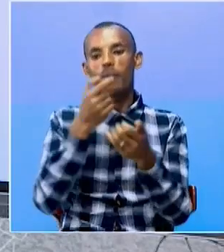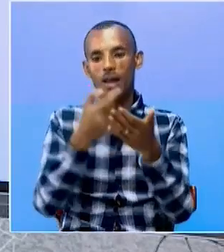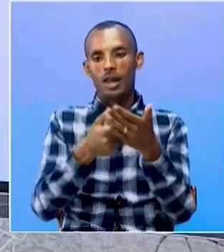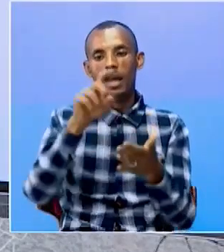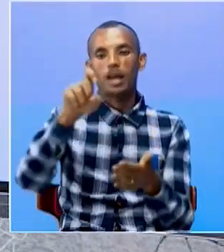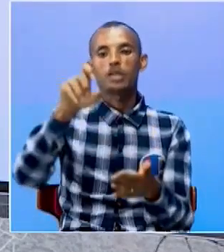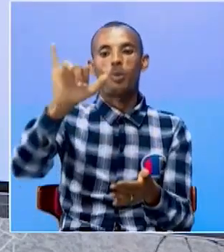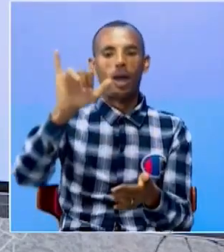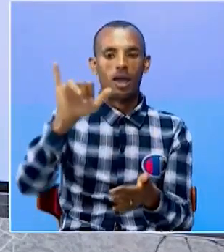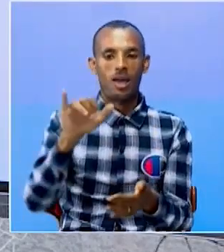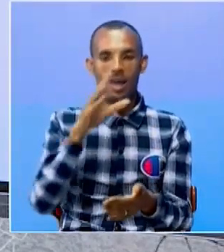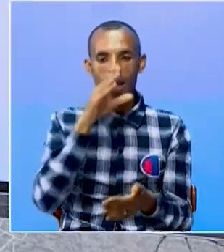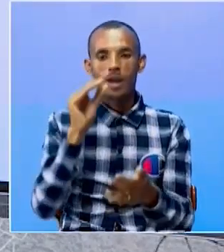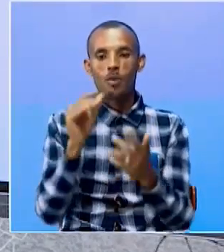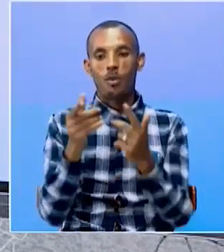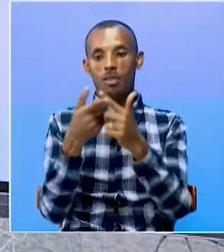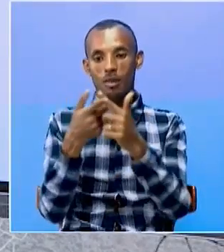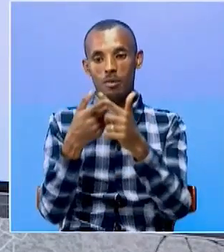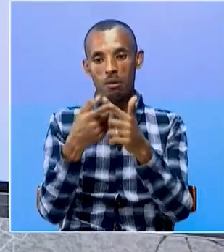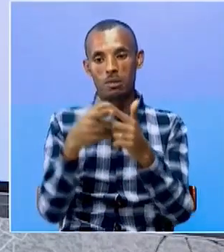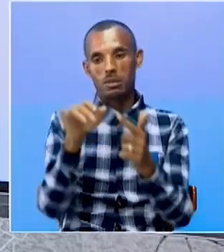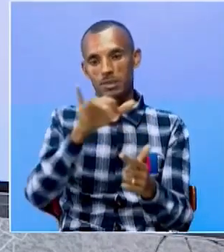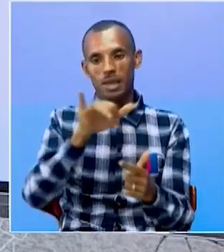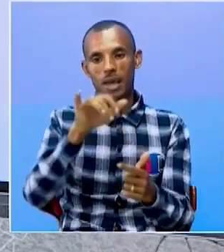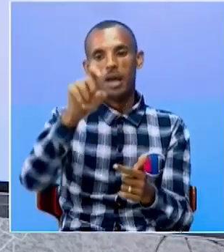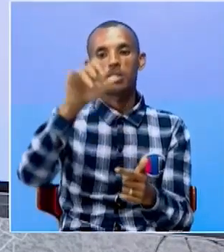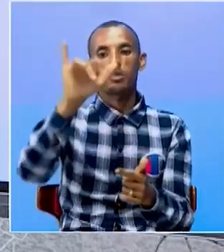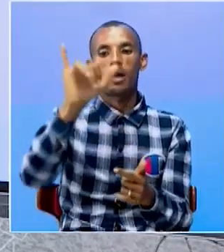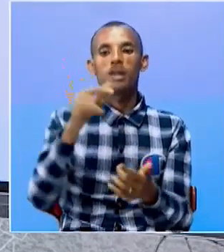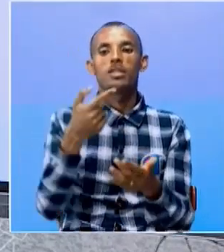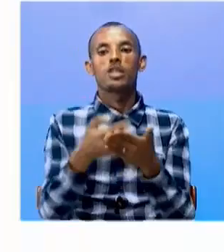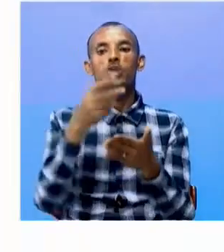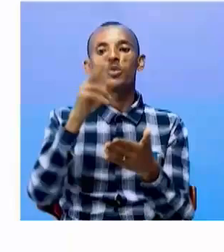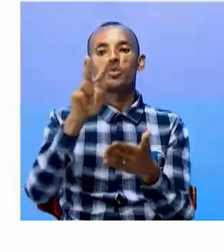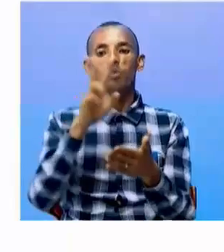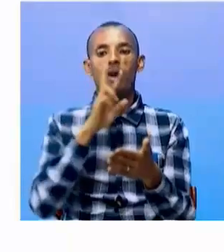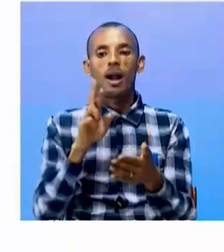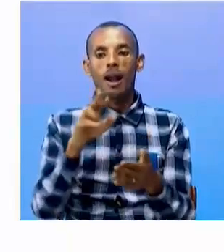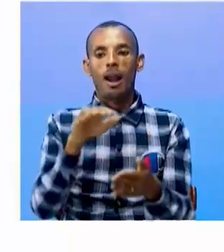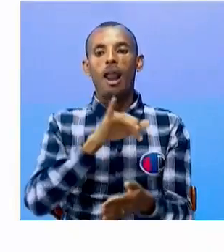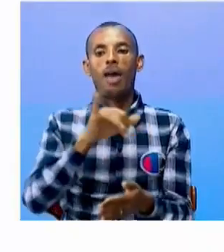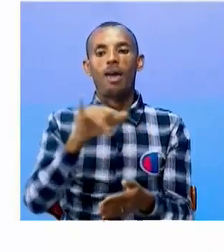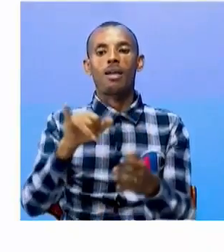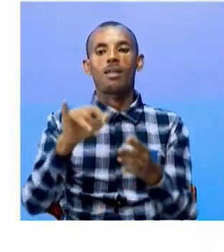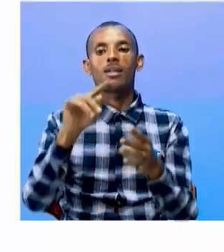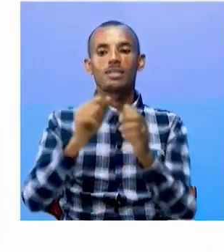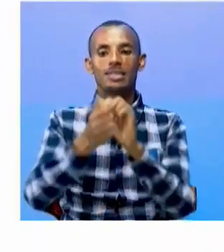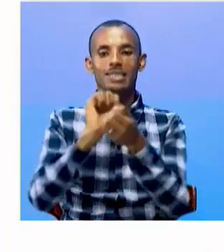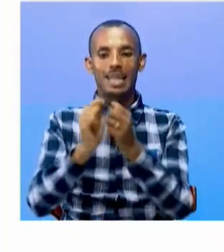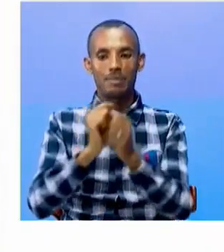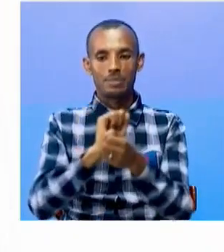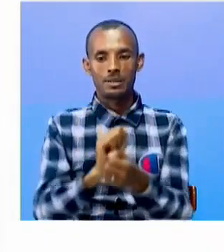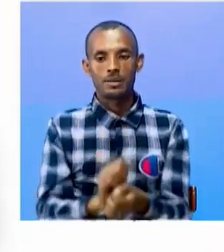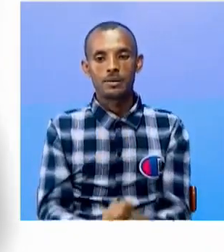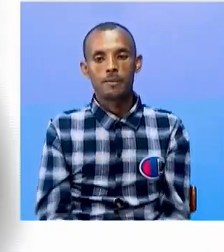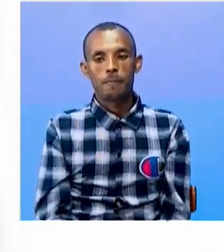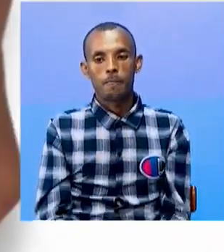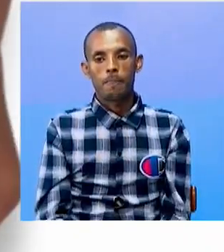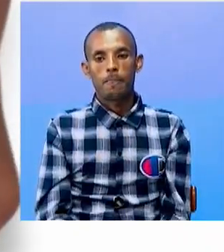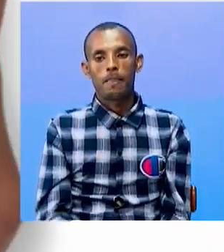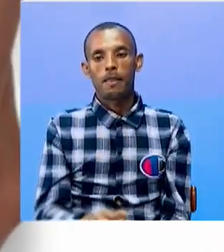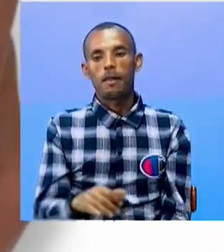xy again, xy. These two are like terms, are like terms.